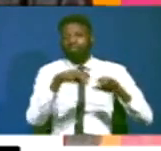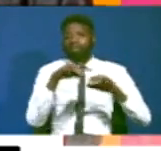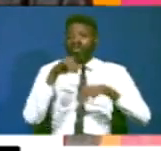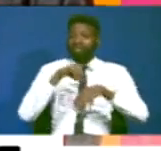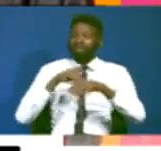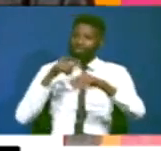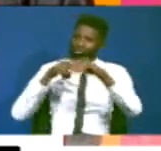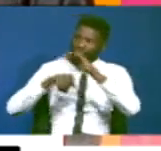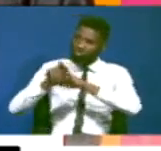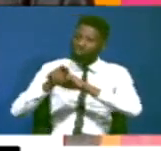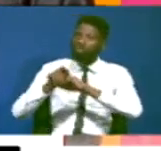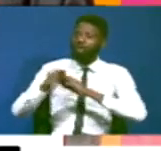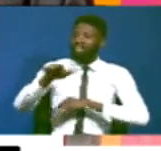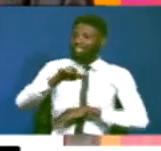studio,